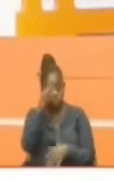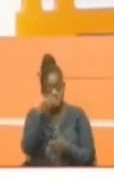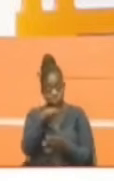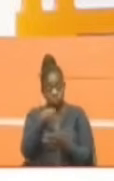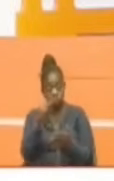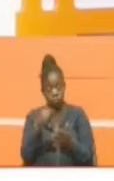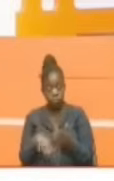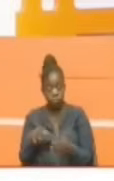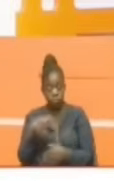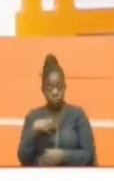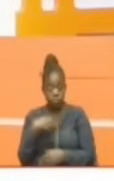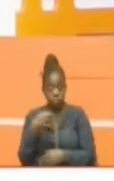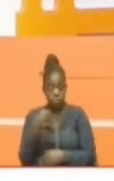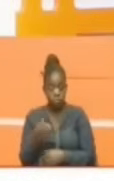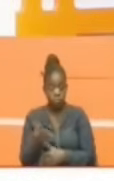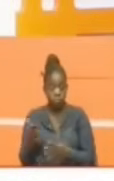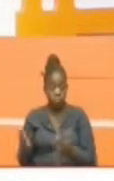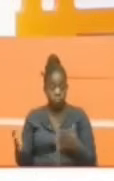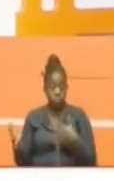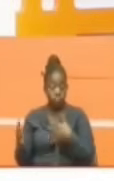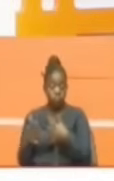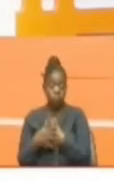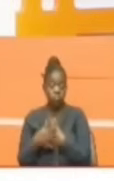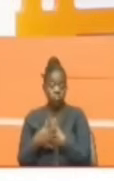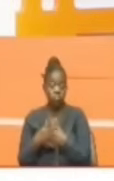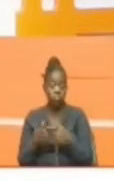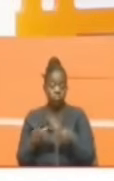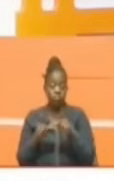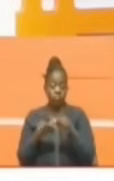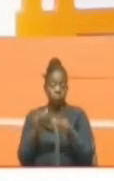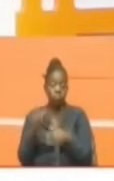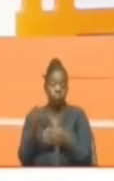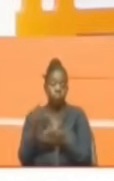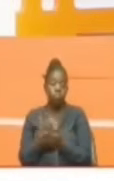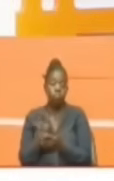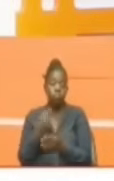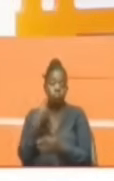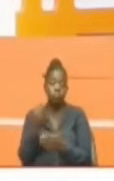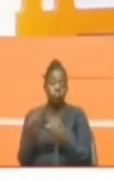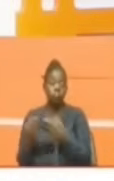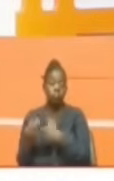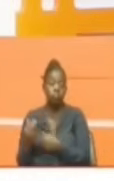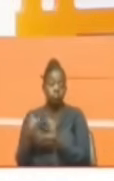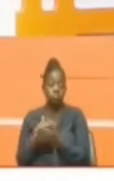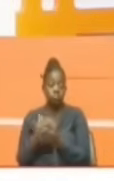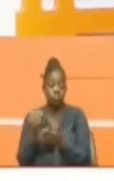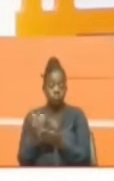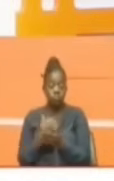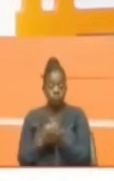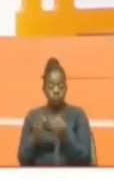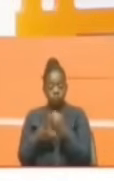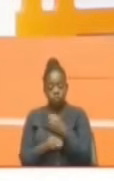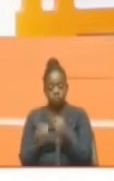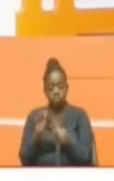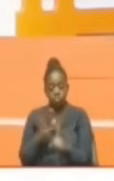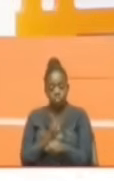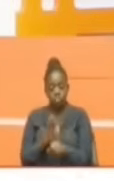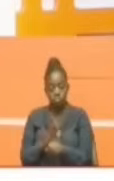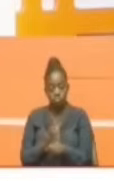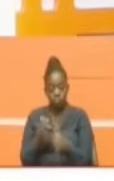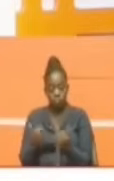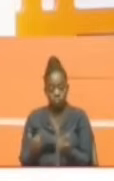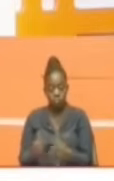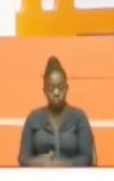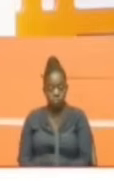olw'okukizuula nti omugagga bonna yabasibira mu kyapa kye. Basaba ebikikwatako okuvaayo babayamba olw'obubbi bw'ettaka nti obukudde ejjembe